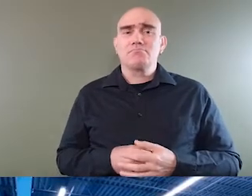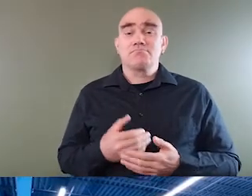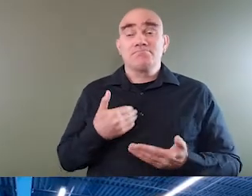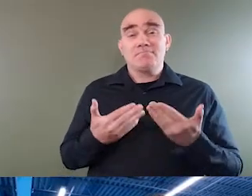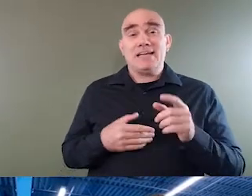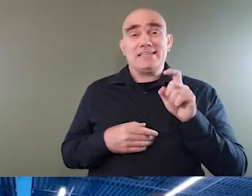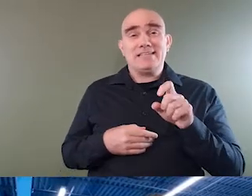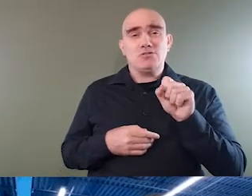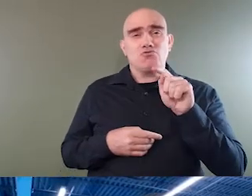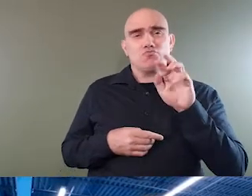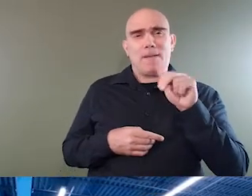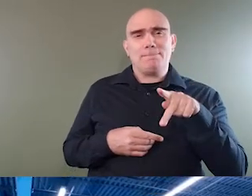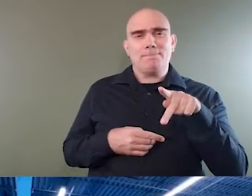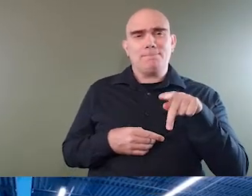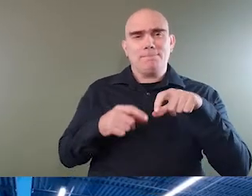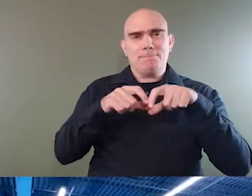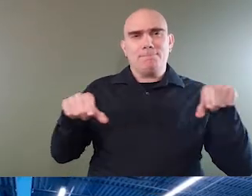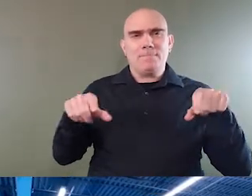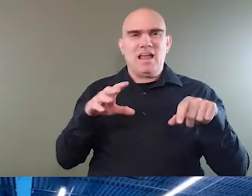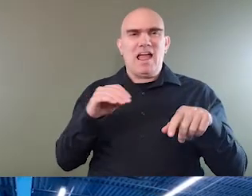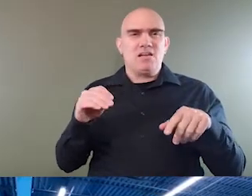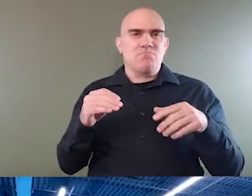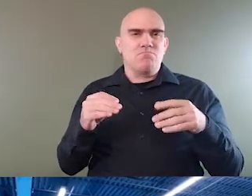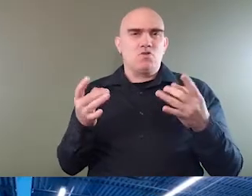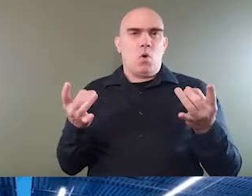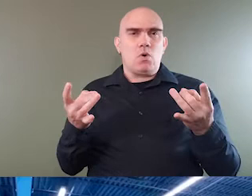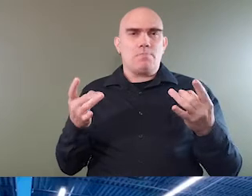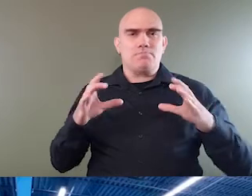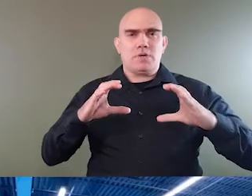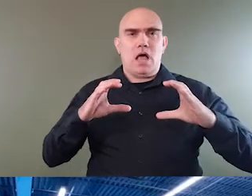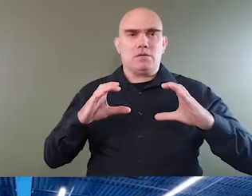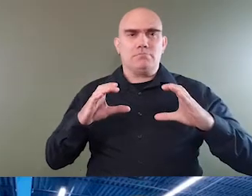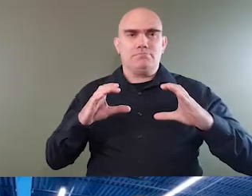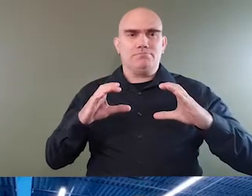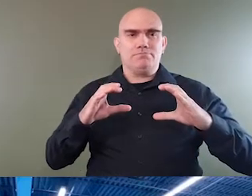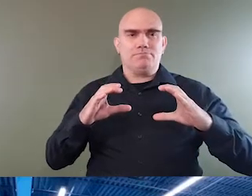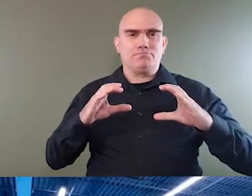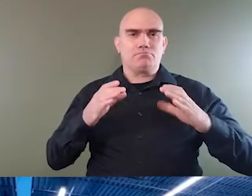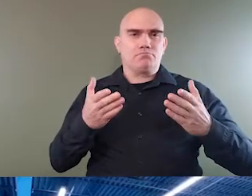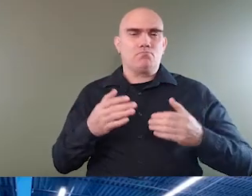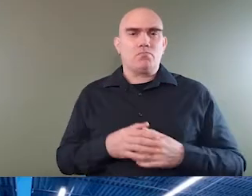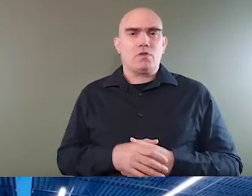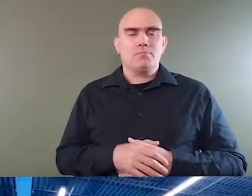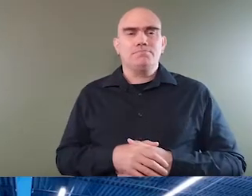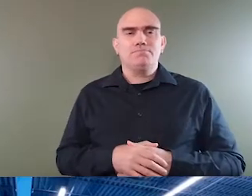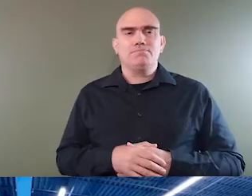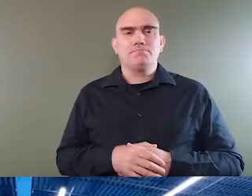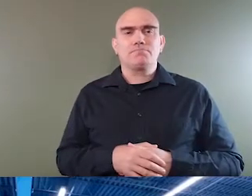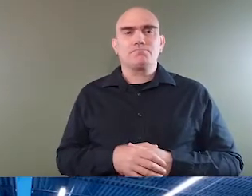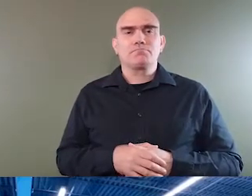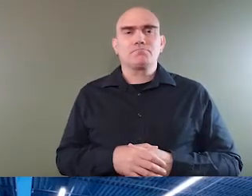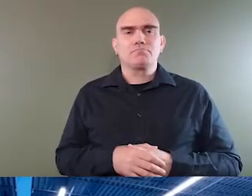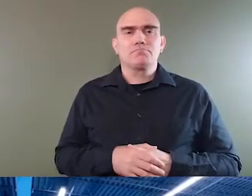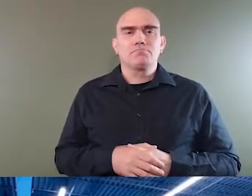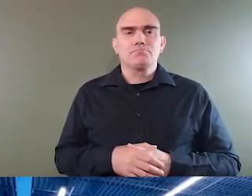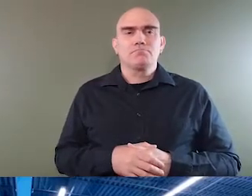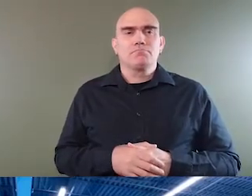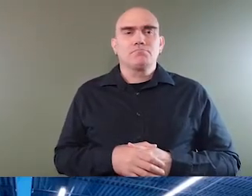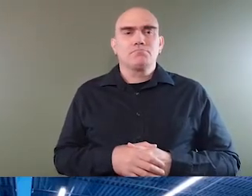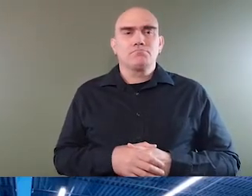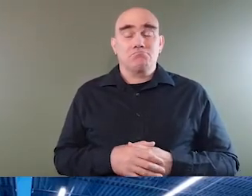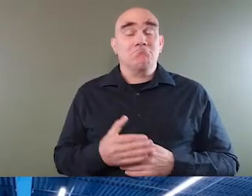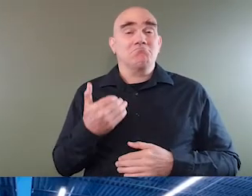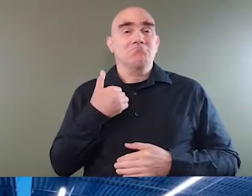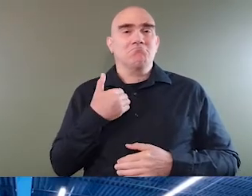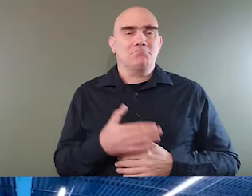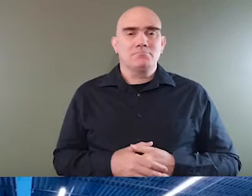We might be needing a strap and a yoga block. Got it. If